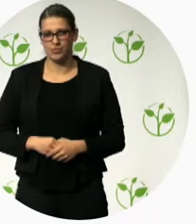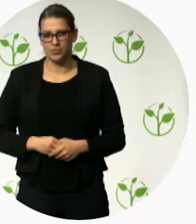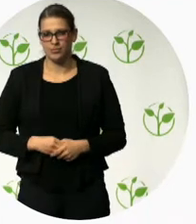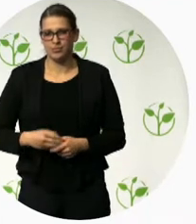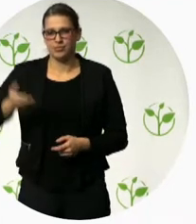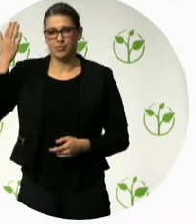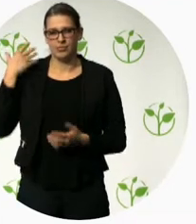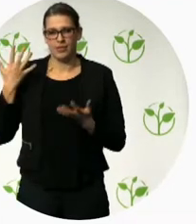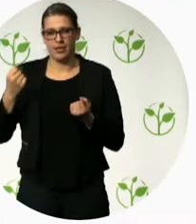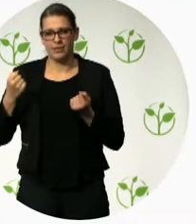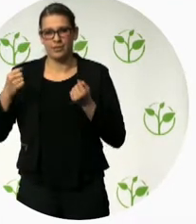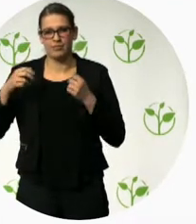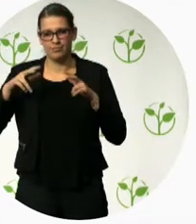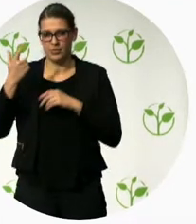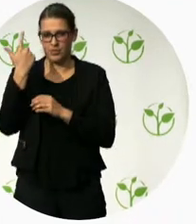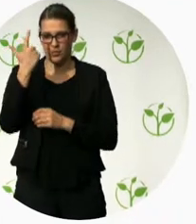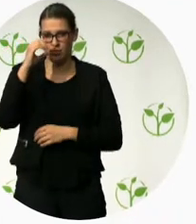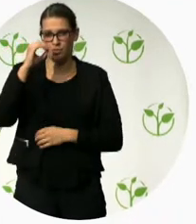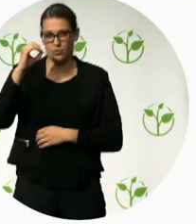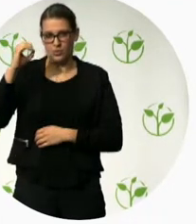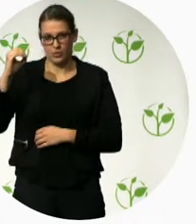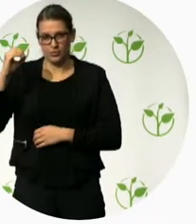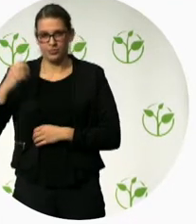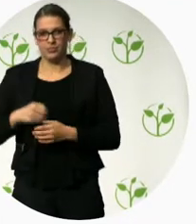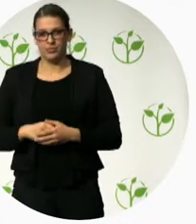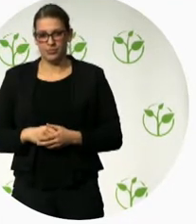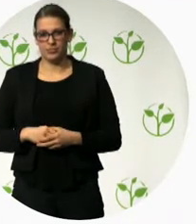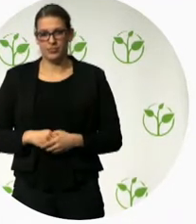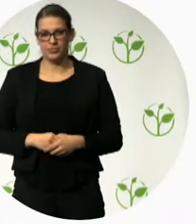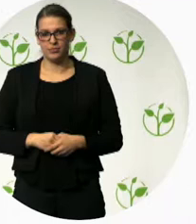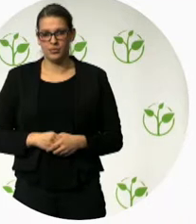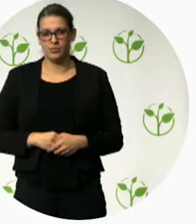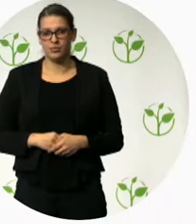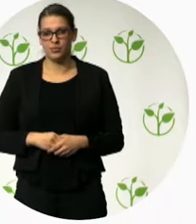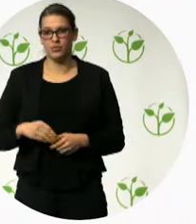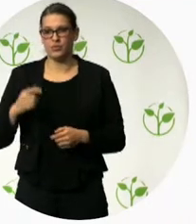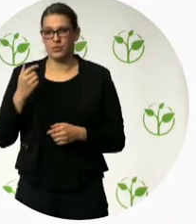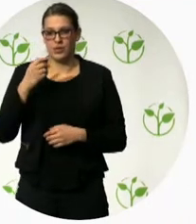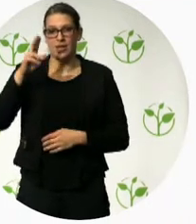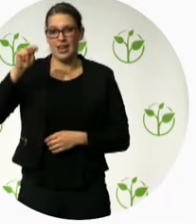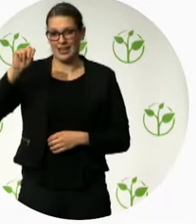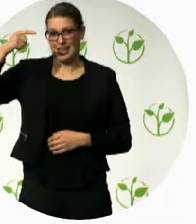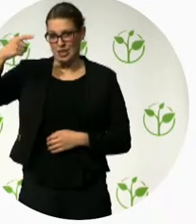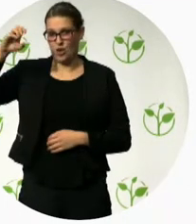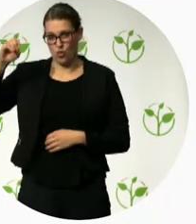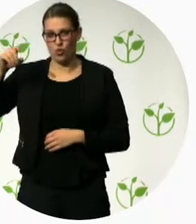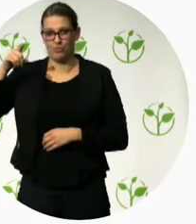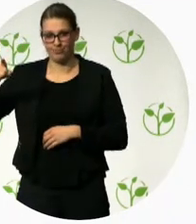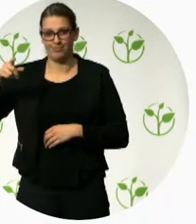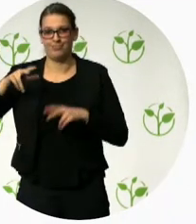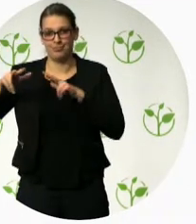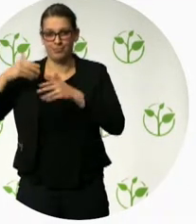NGO with the specific objectives of prevention of childhood disability. That means how a child can be born